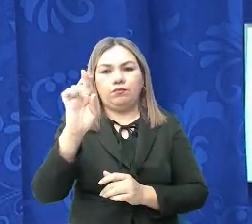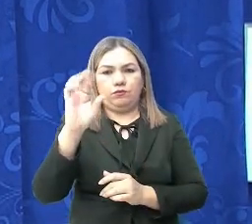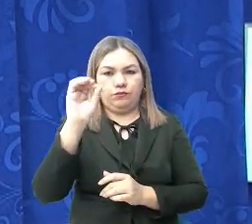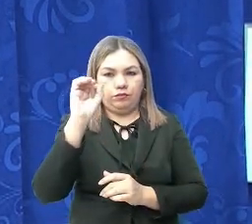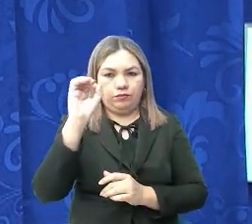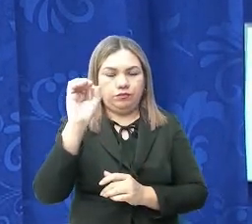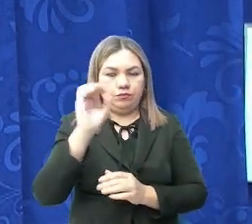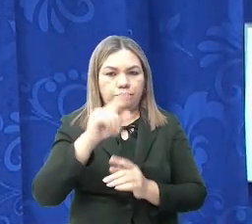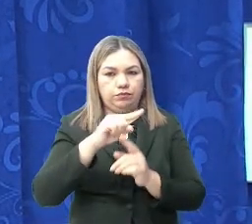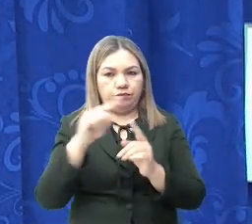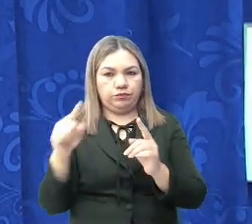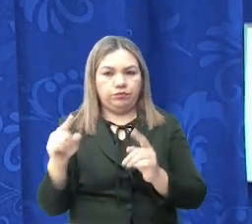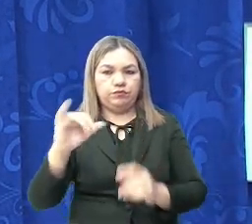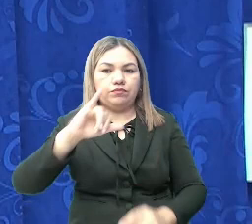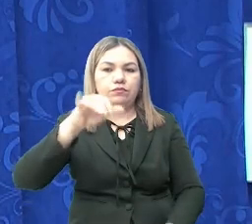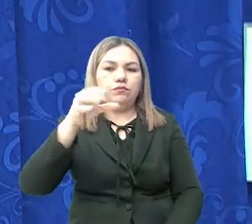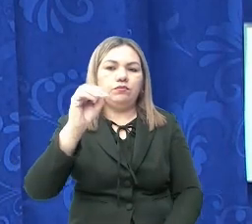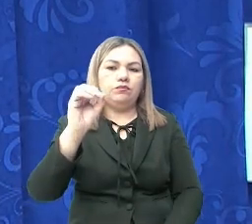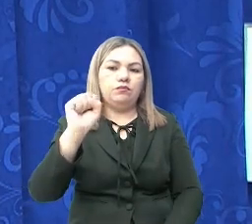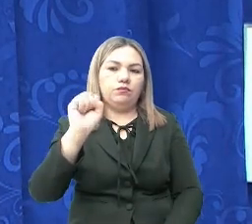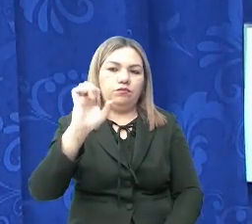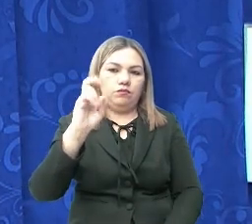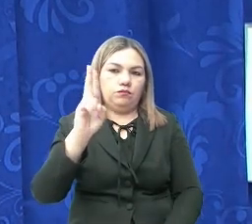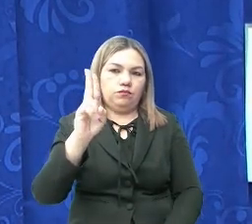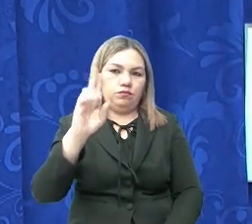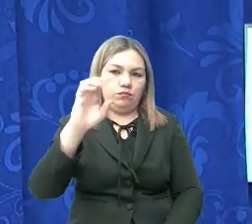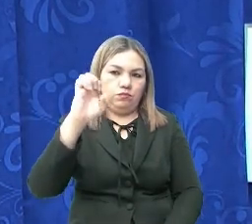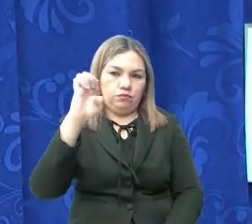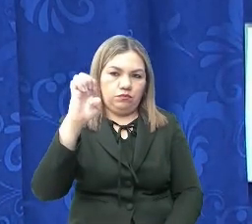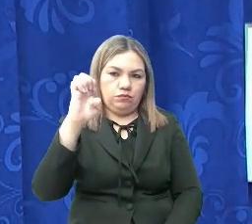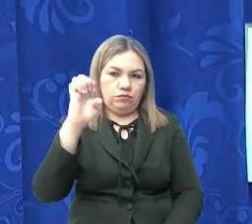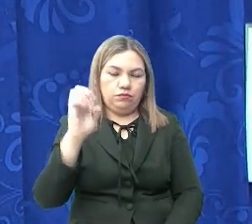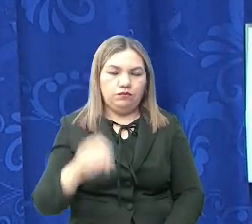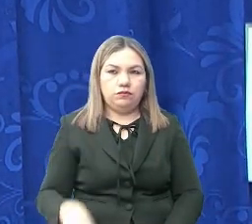a following of the book of Joshua.